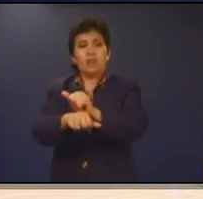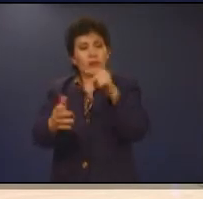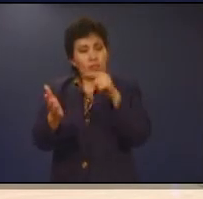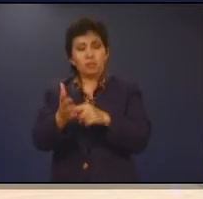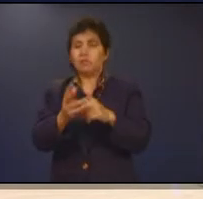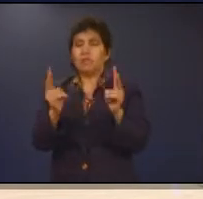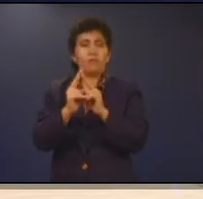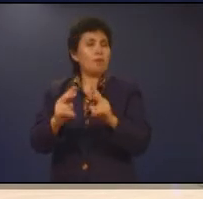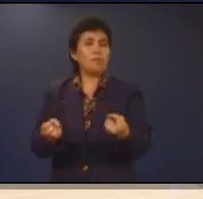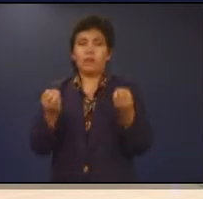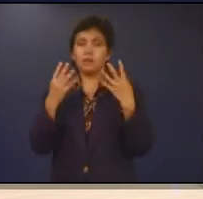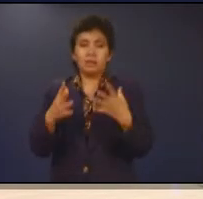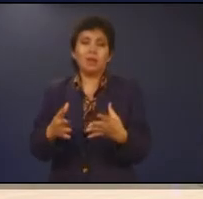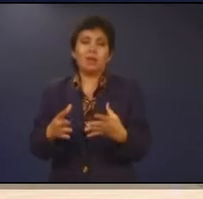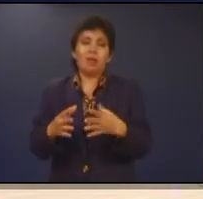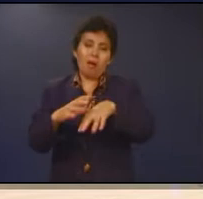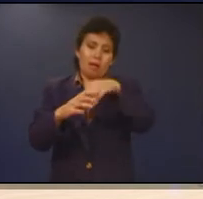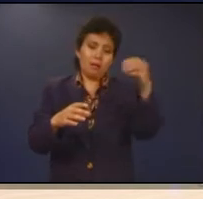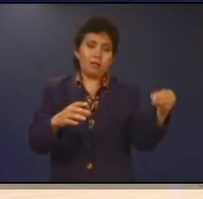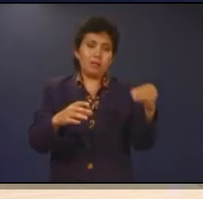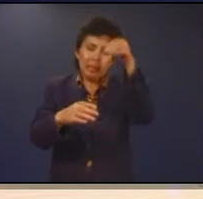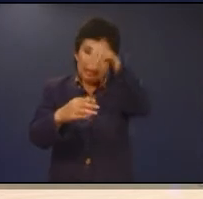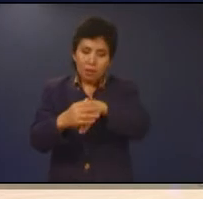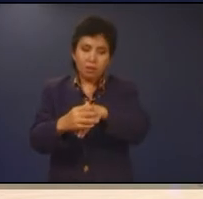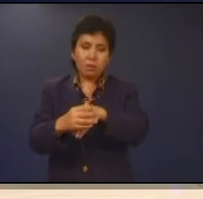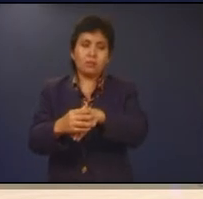much internally. I mean, for the